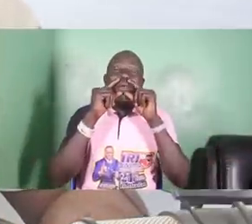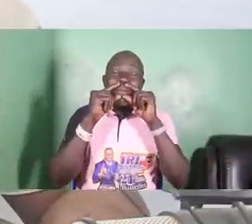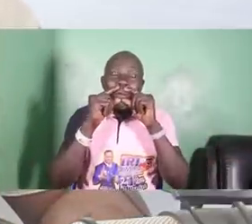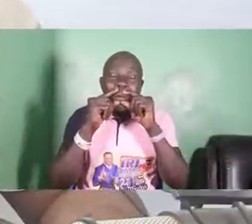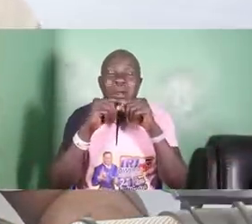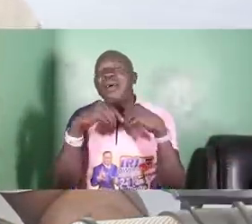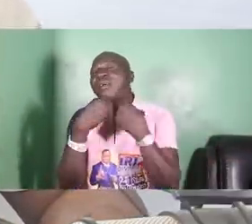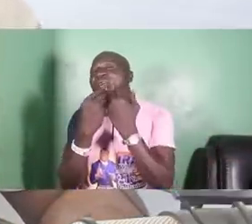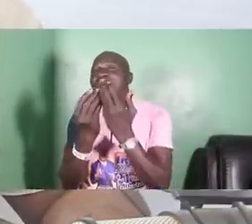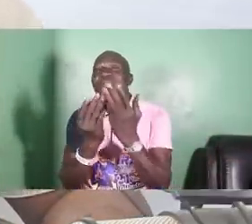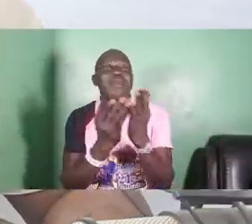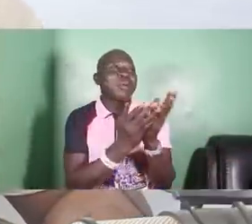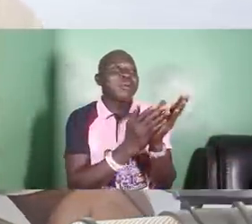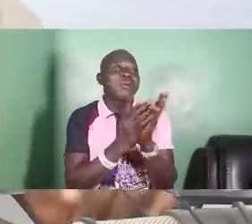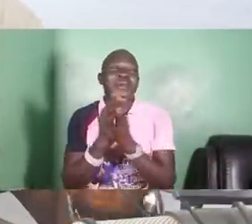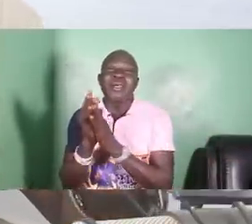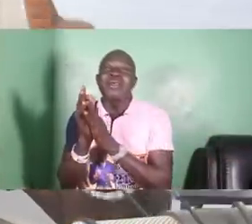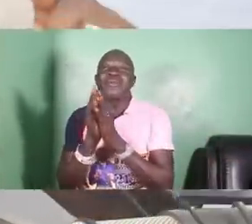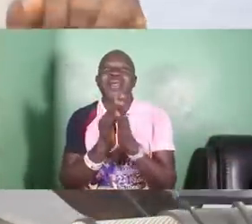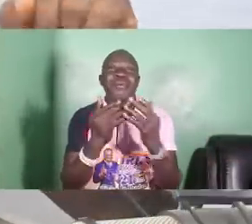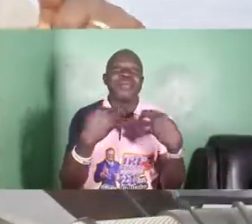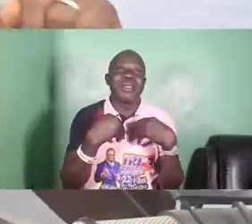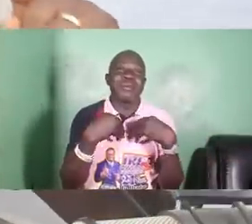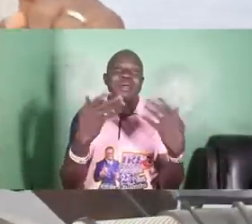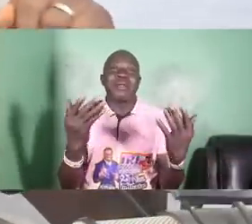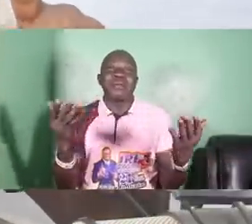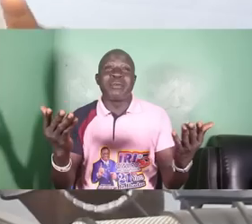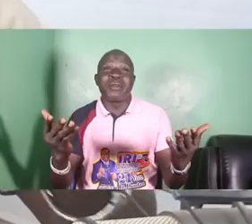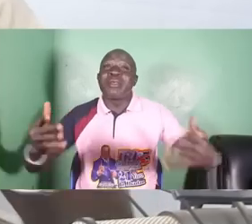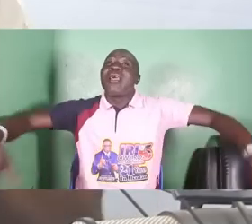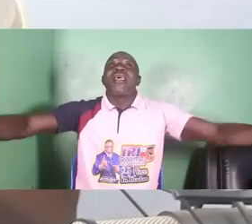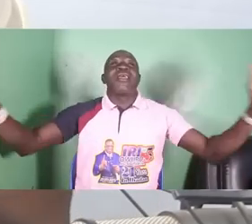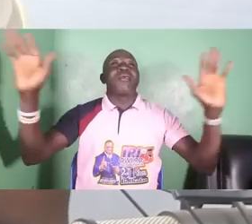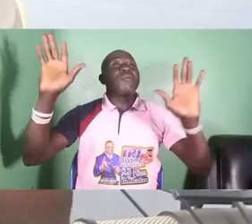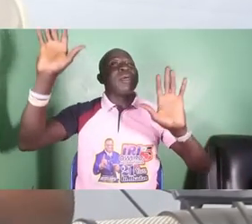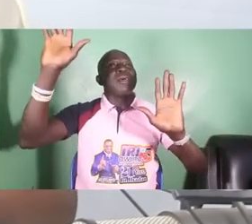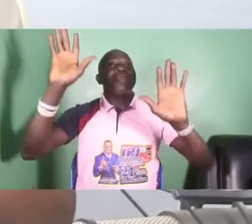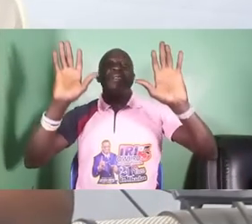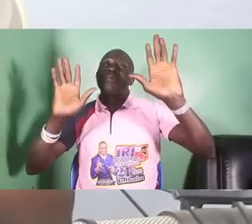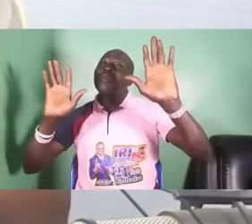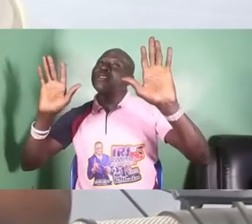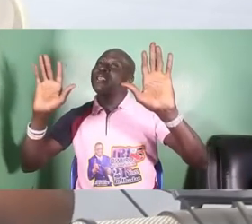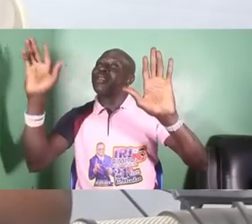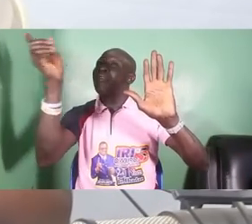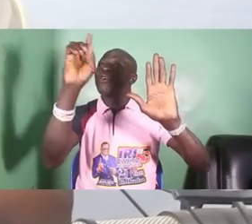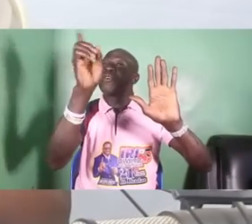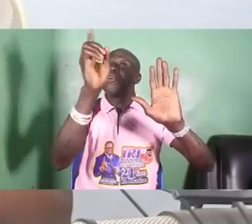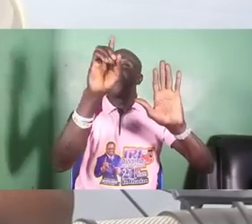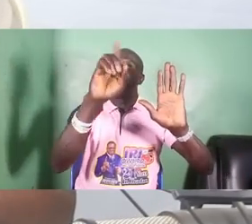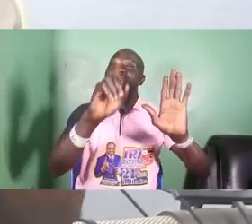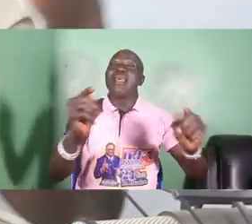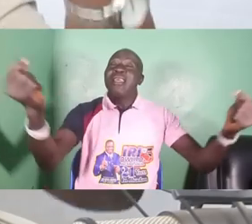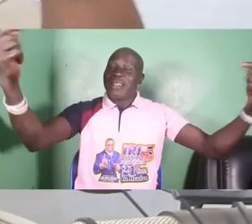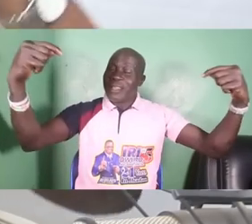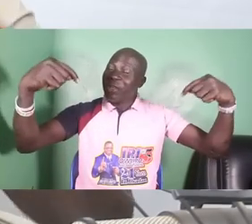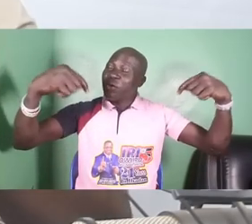iwo lo ko logun o je ko mo payan fe le mi payan owo ko wo ati bayi ni mo ti un rogo